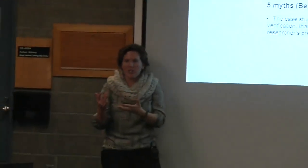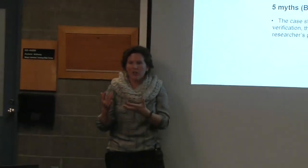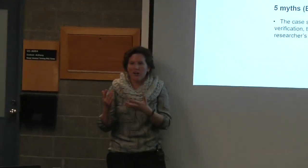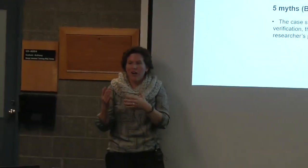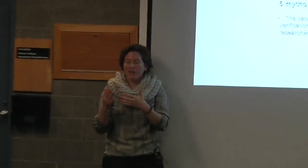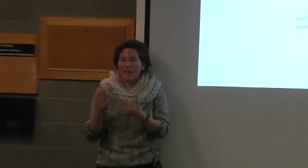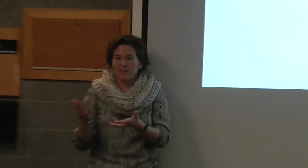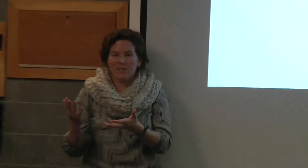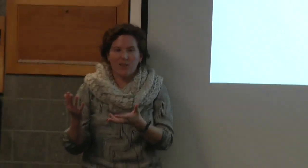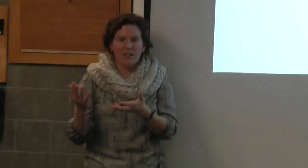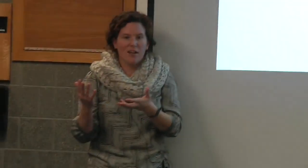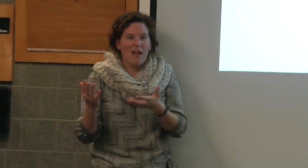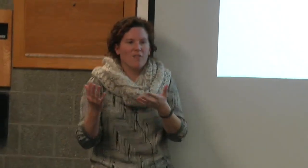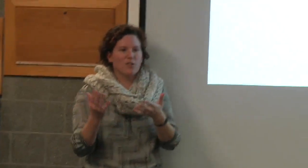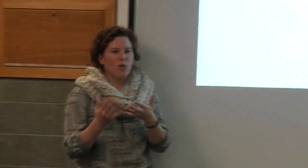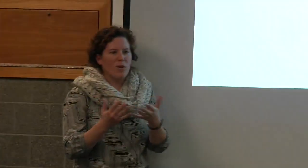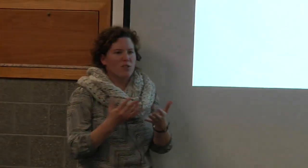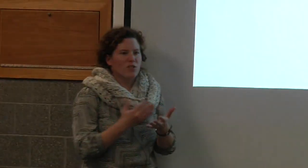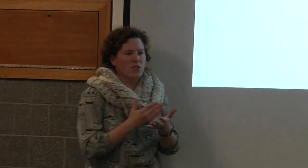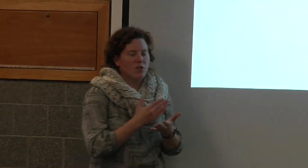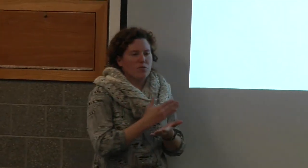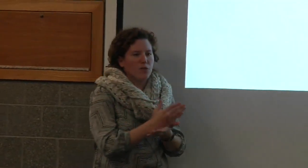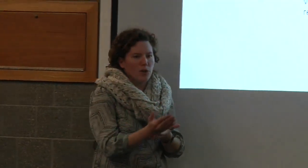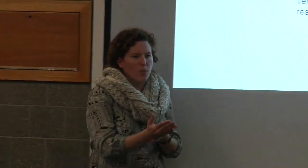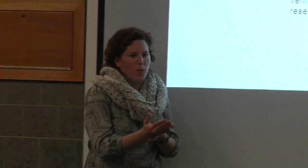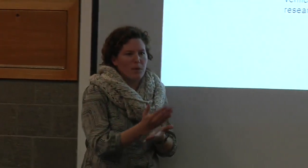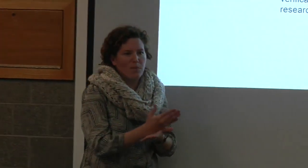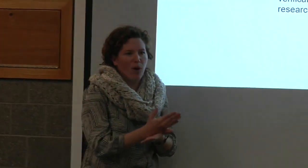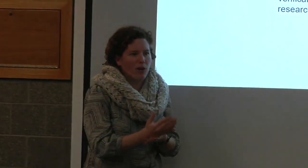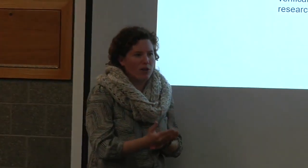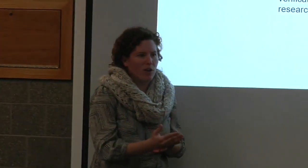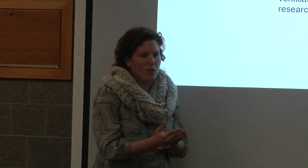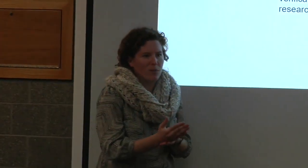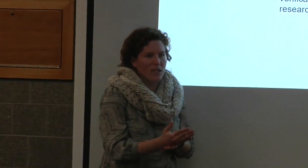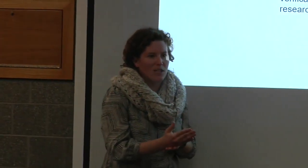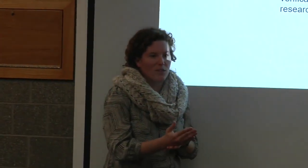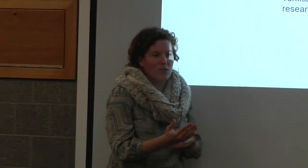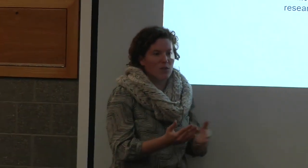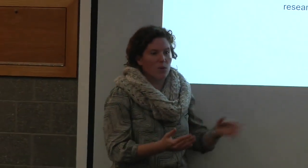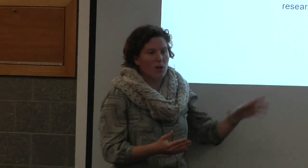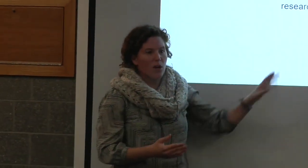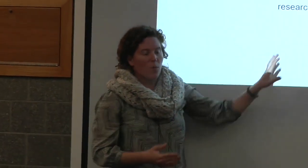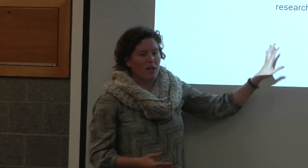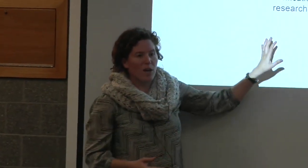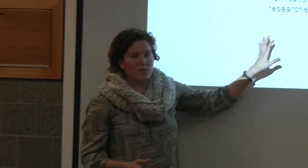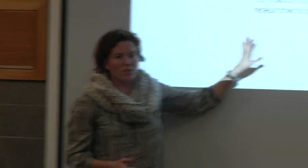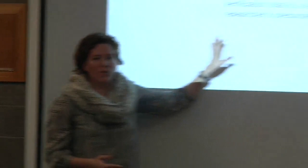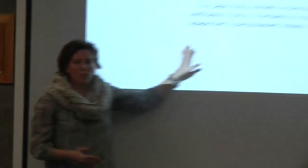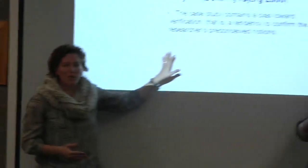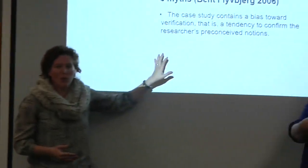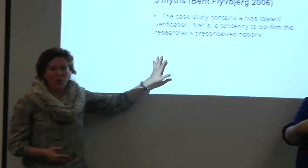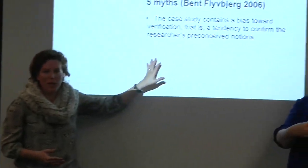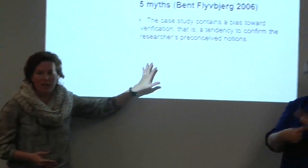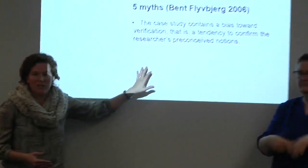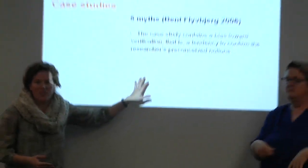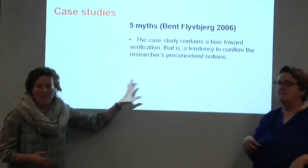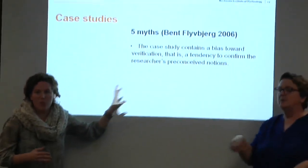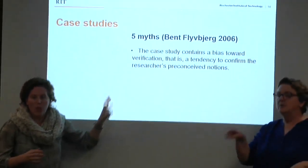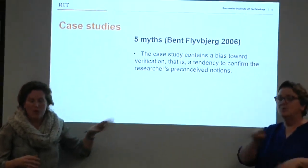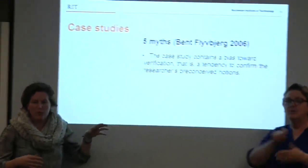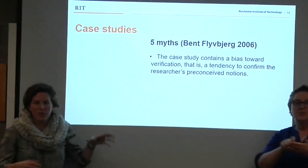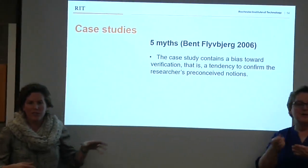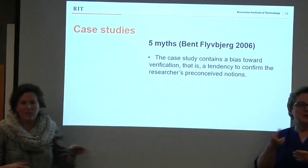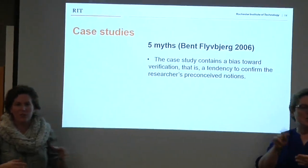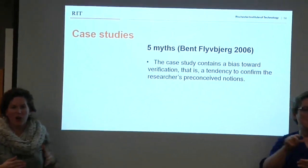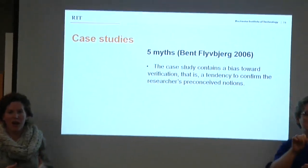just share a case study that's going to just confirm what people already thought at the beginning of it? So when it comes to developing your own case studies, that's